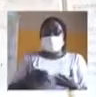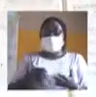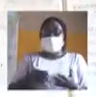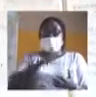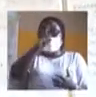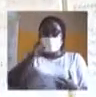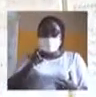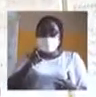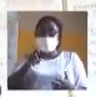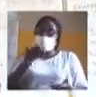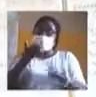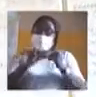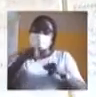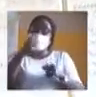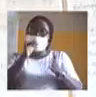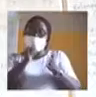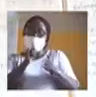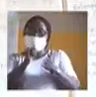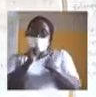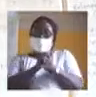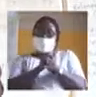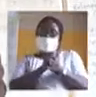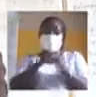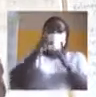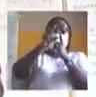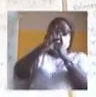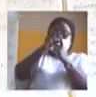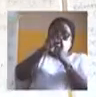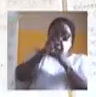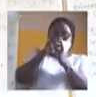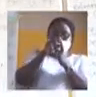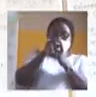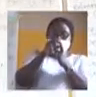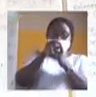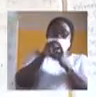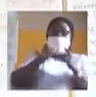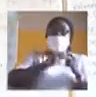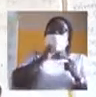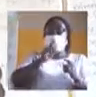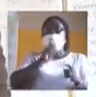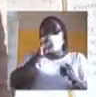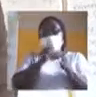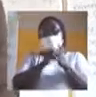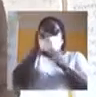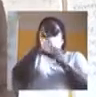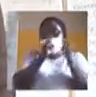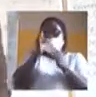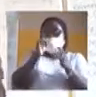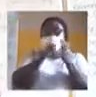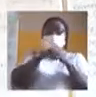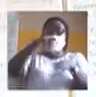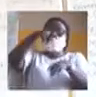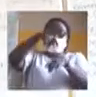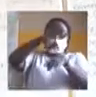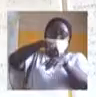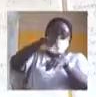Rice. So I'm sure that explains the periods of a festival. The fifth one is price